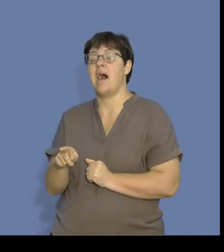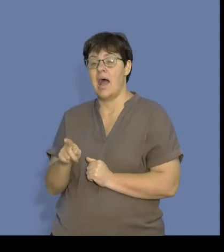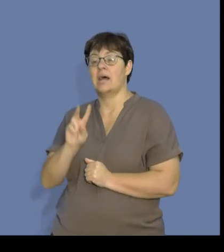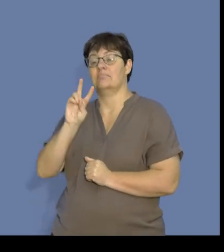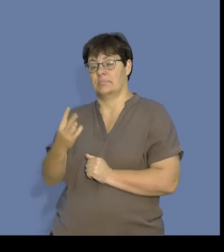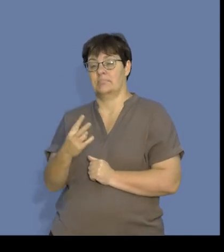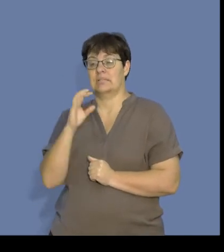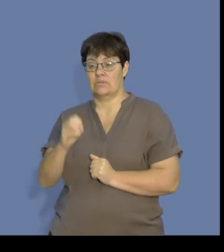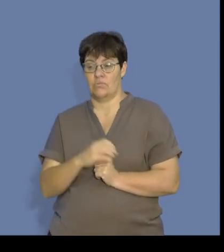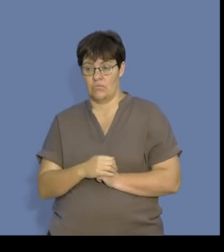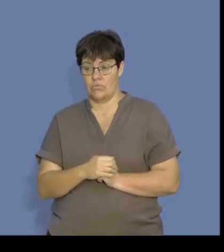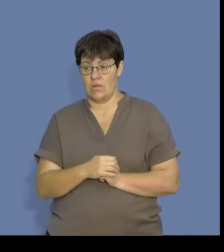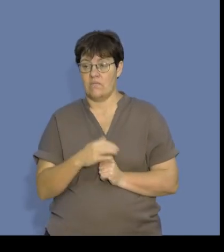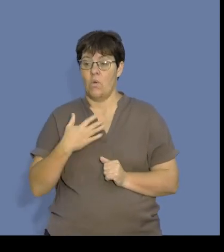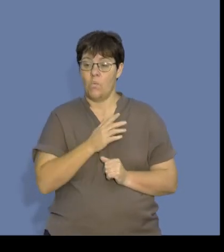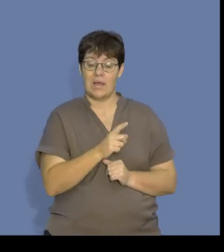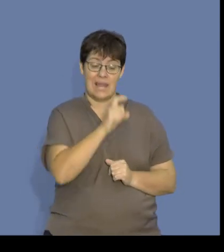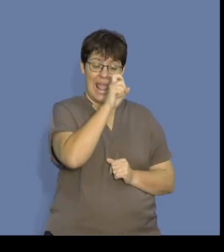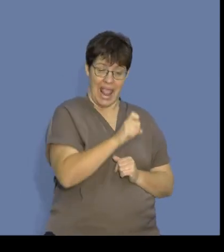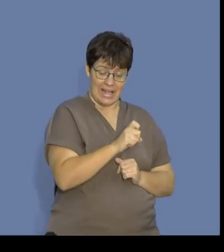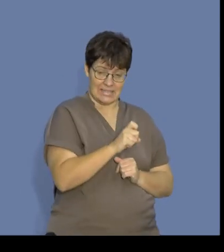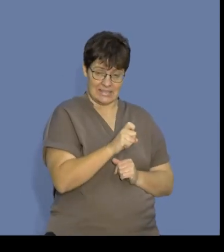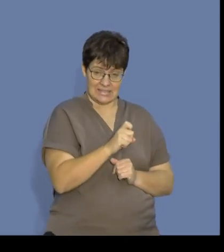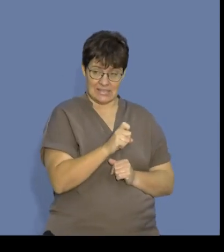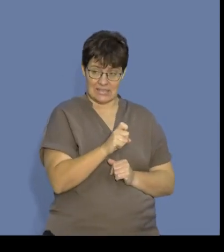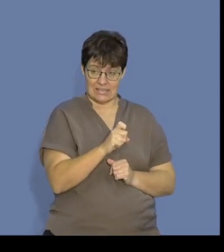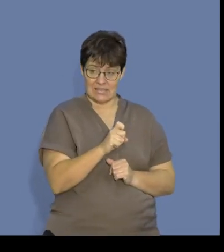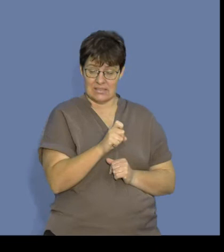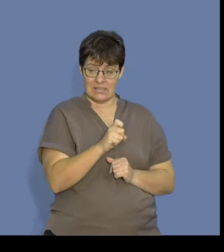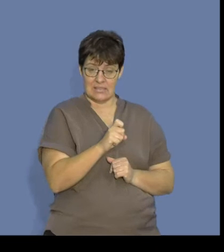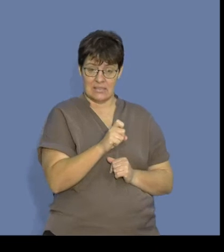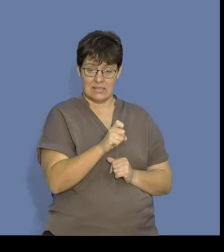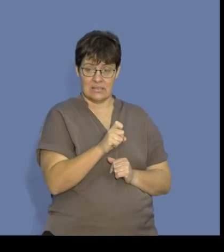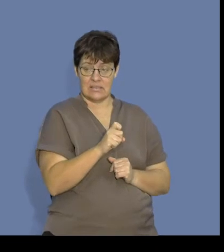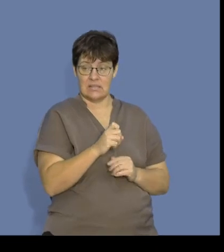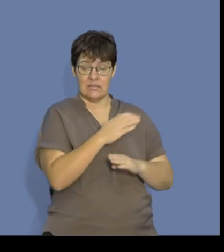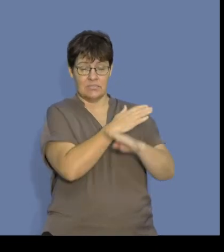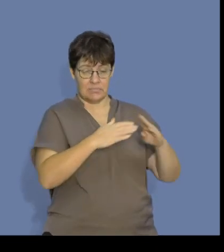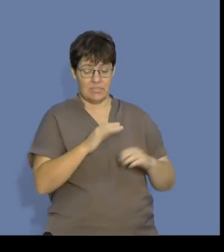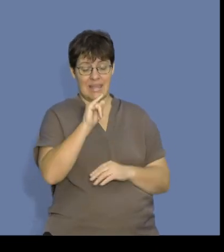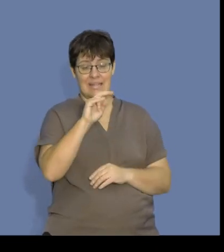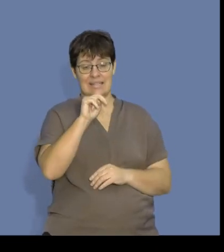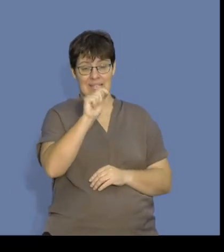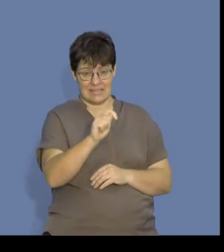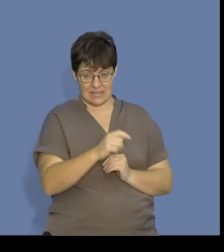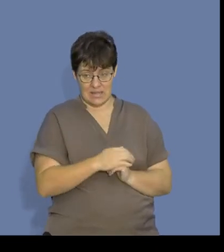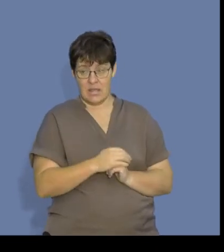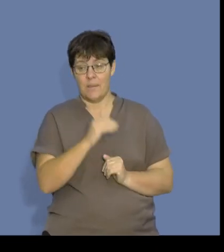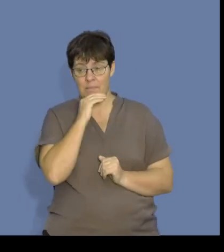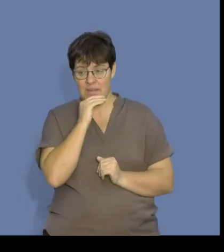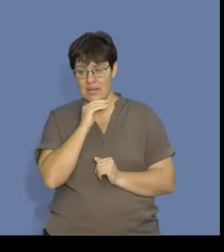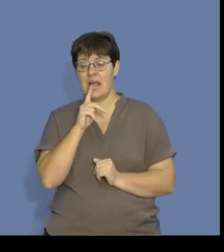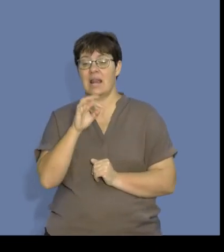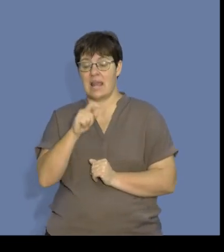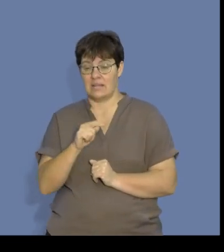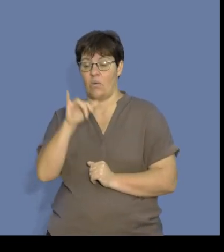you substitute it by 0. If you want the x-intercept, the int means intercept, by the way. You then